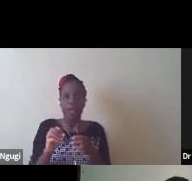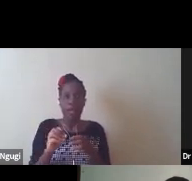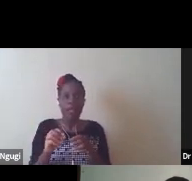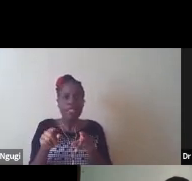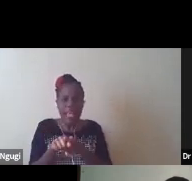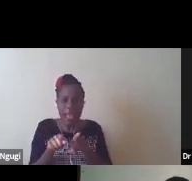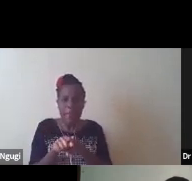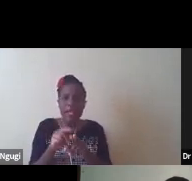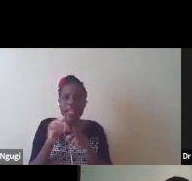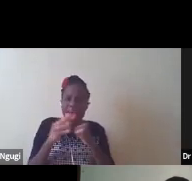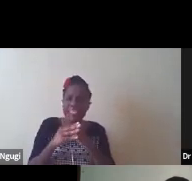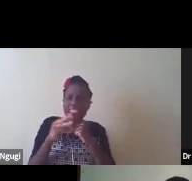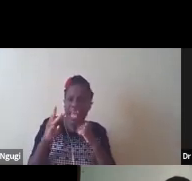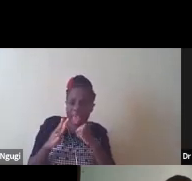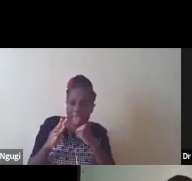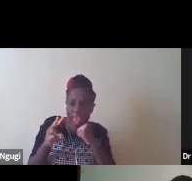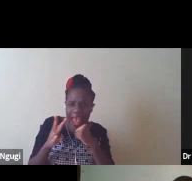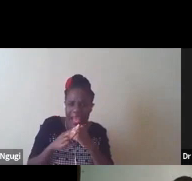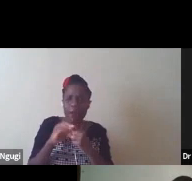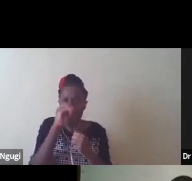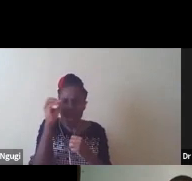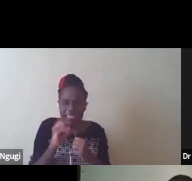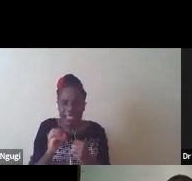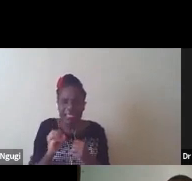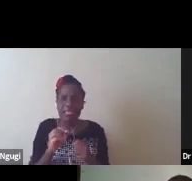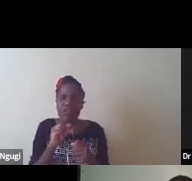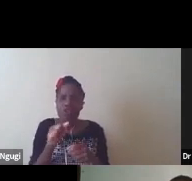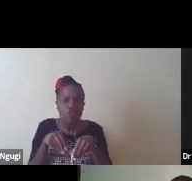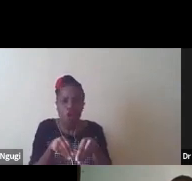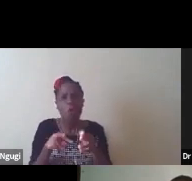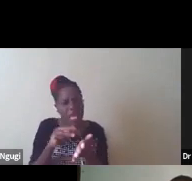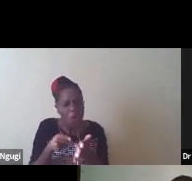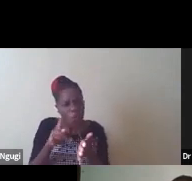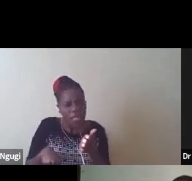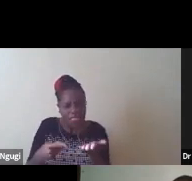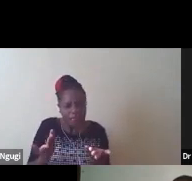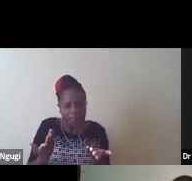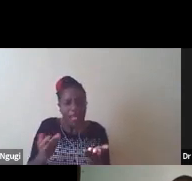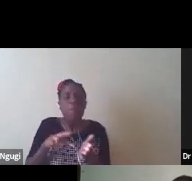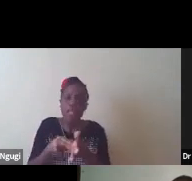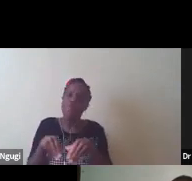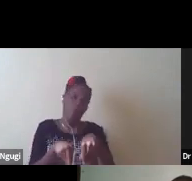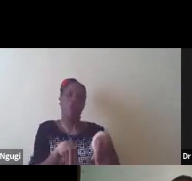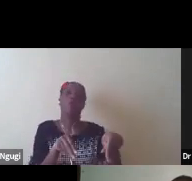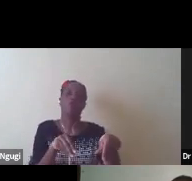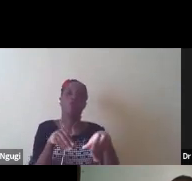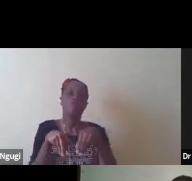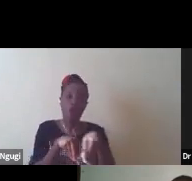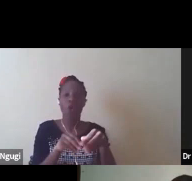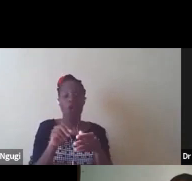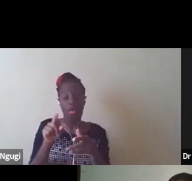that. Three areas that we thought that as a nation, we were not prepared. So let's just move on. And as we have it, as we are revising it, we'll come